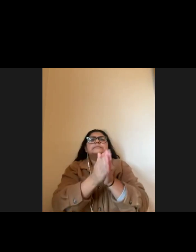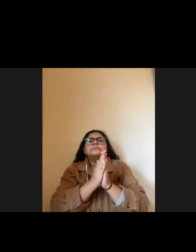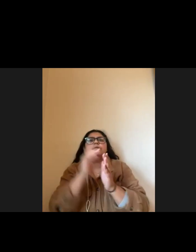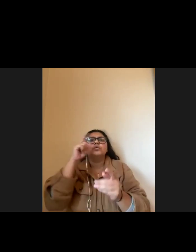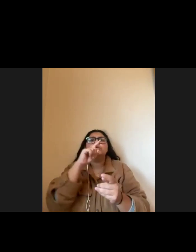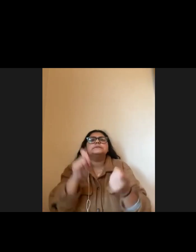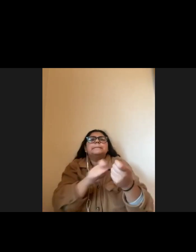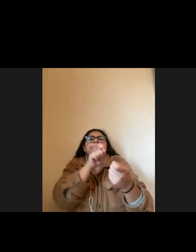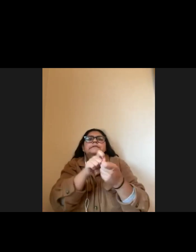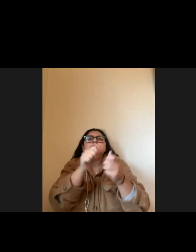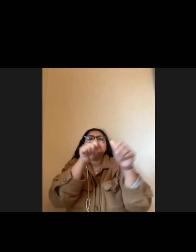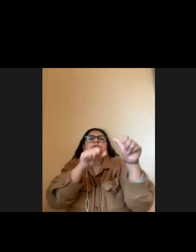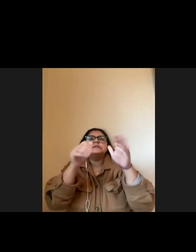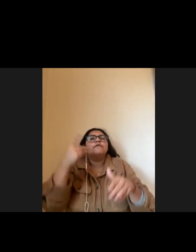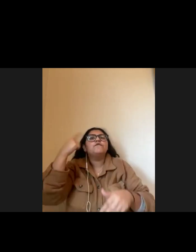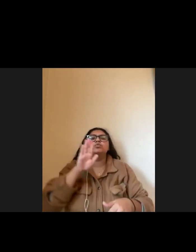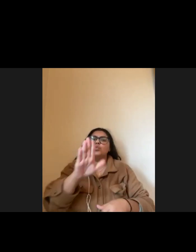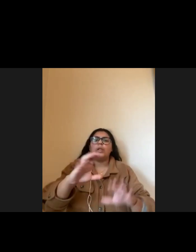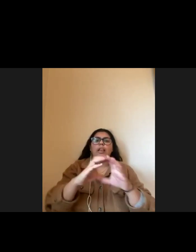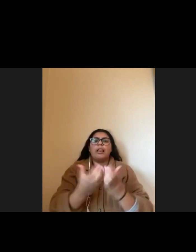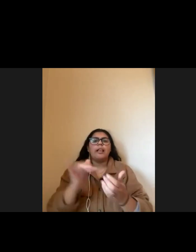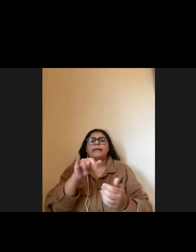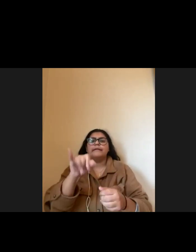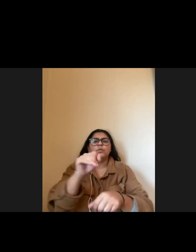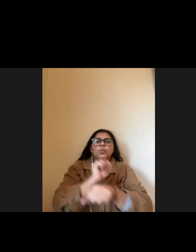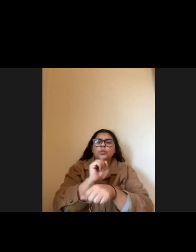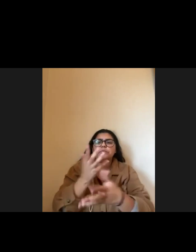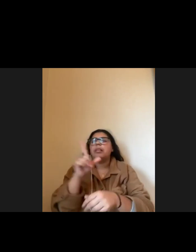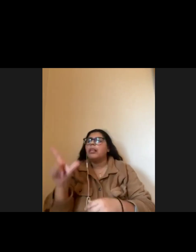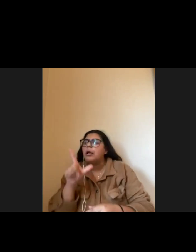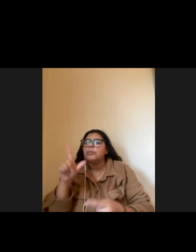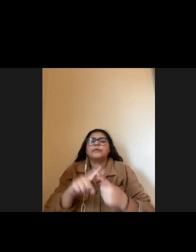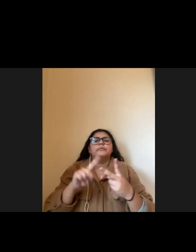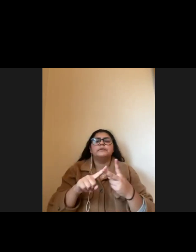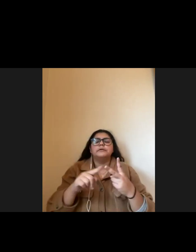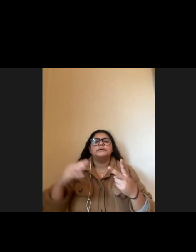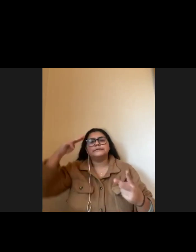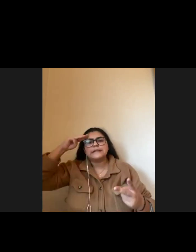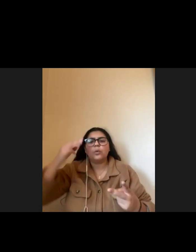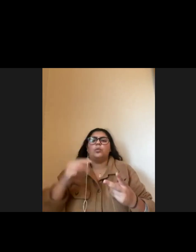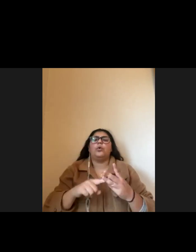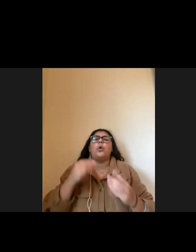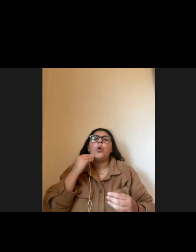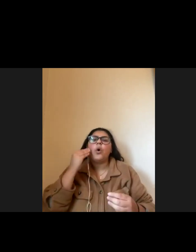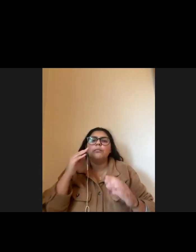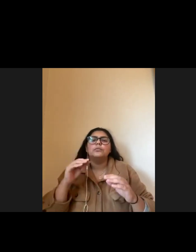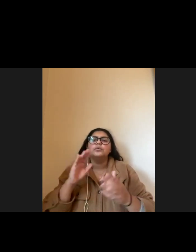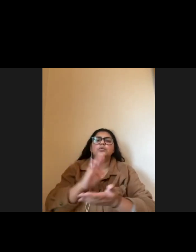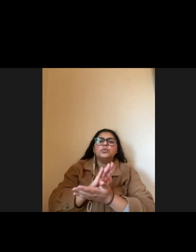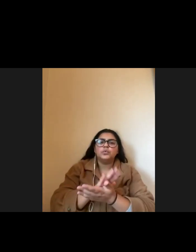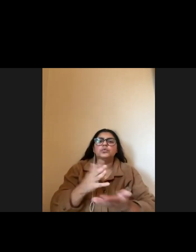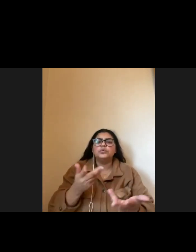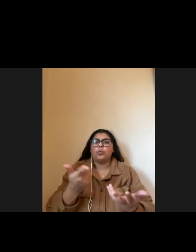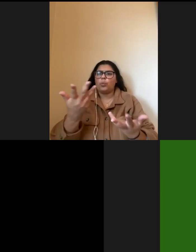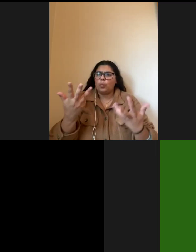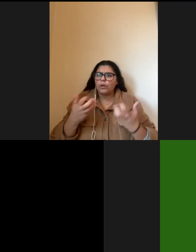your classroom. So if you, or library or scout troop or homeschool group, if you have an area that you really want to dig deep on with